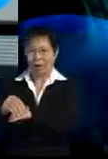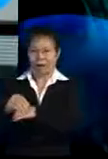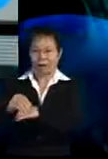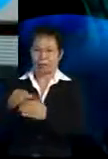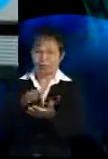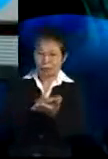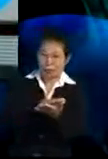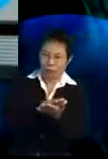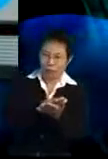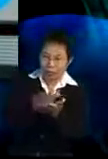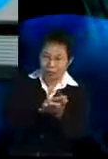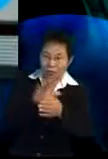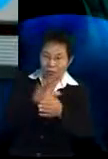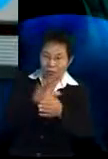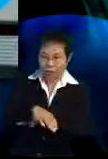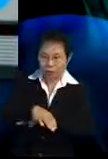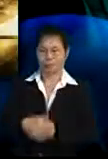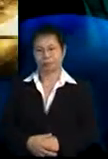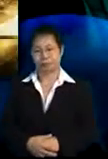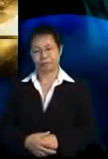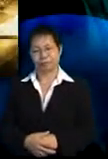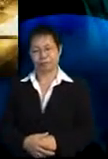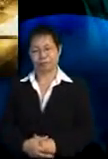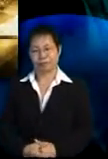force. Now, let's listen to Shaiful.